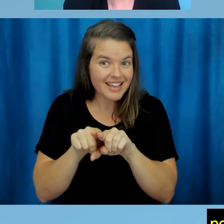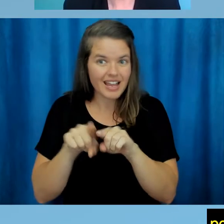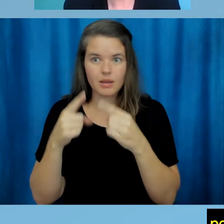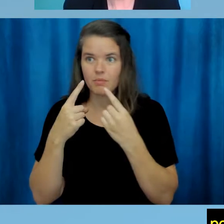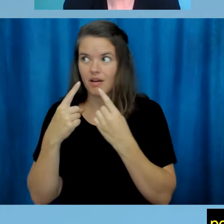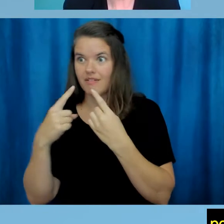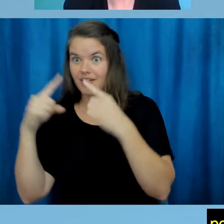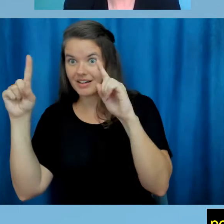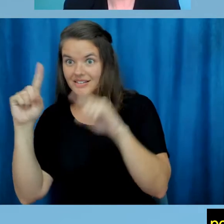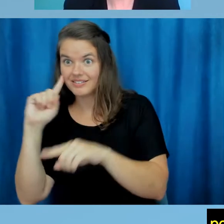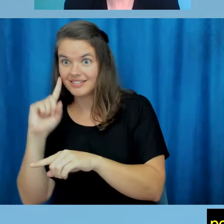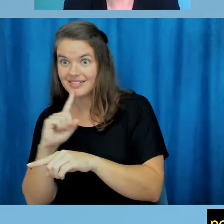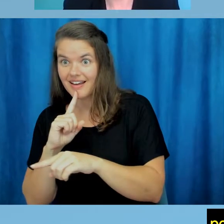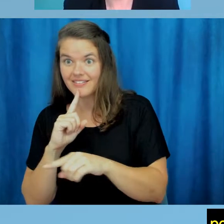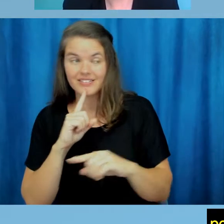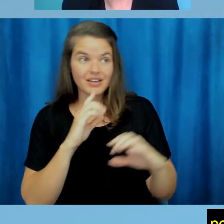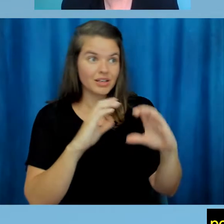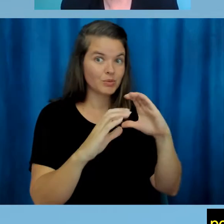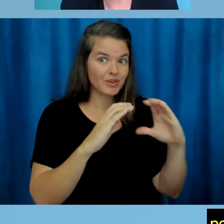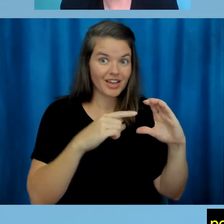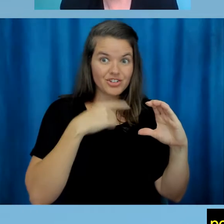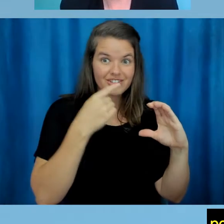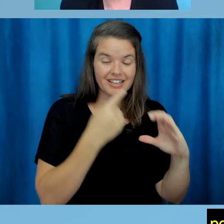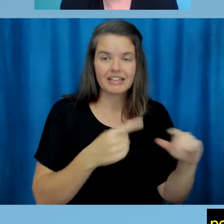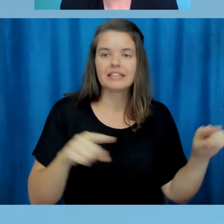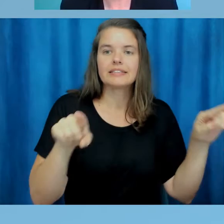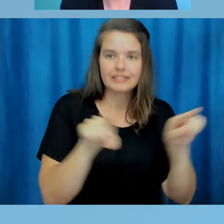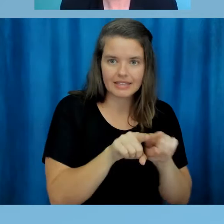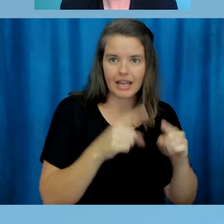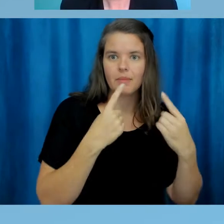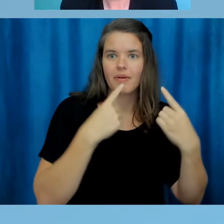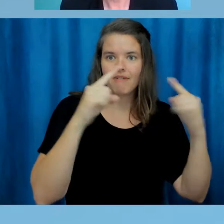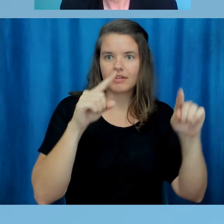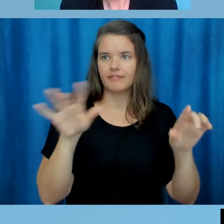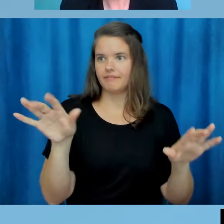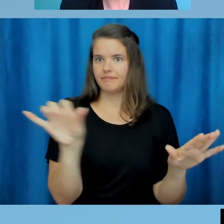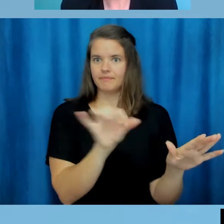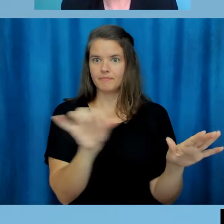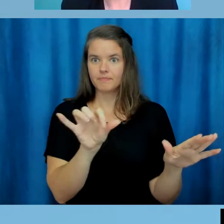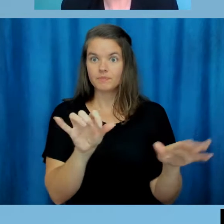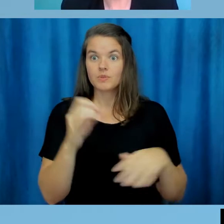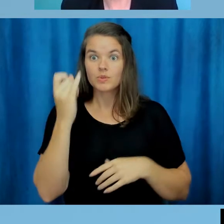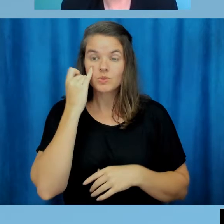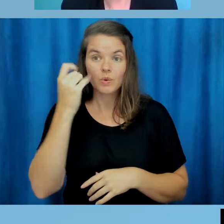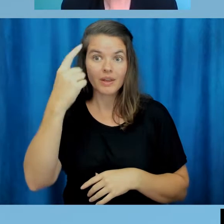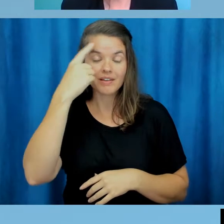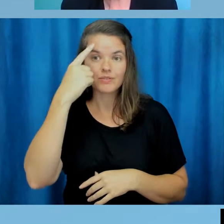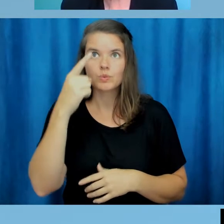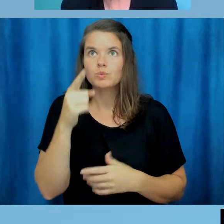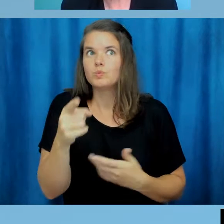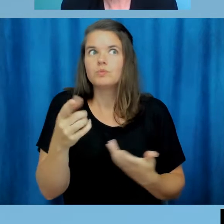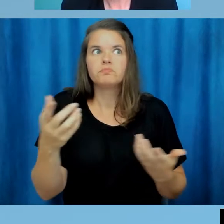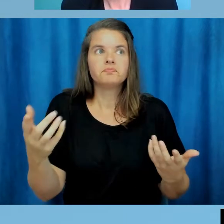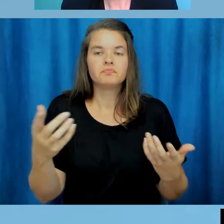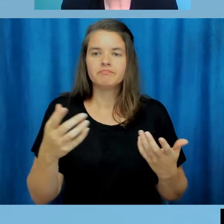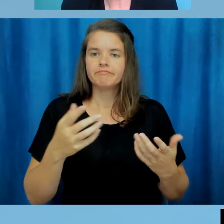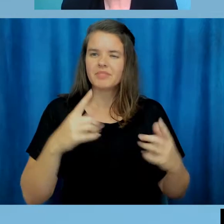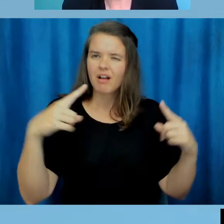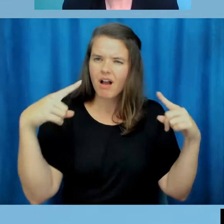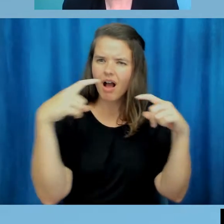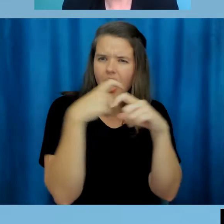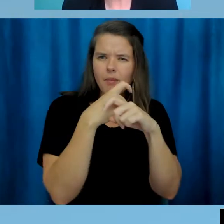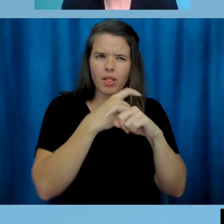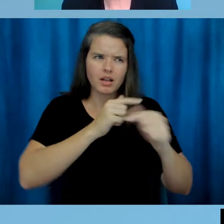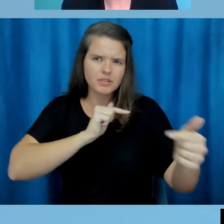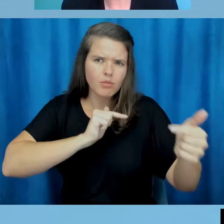with people who are deaf as communication with people who are not deaf. If you were to have a complex, back